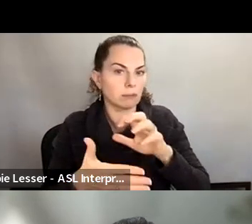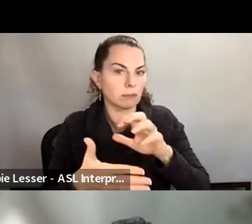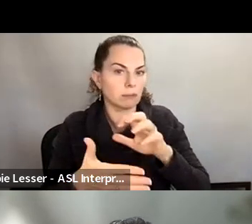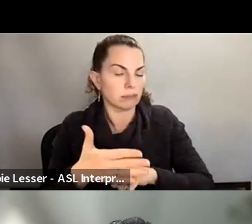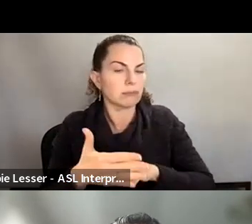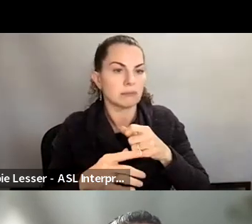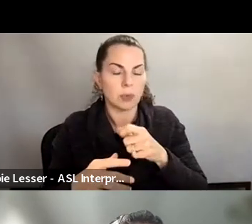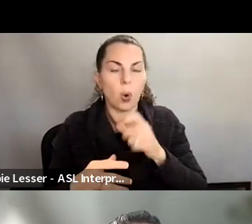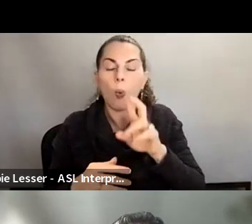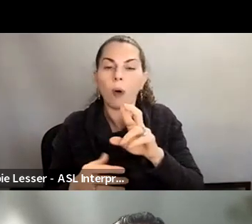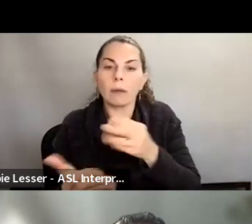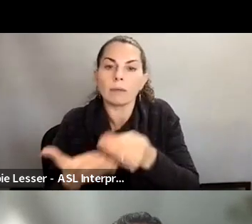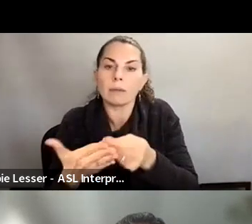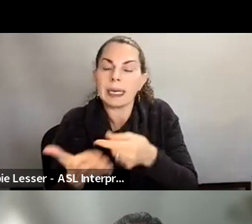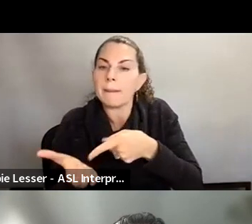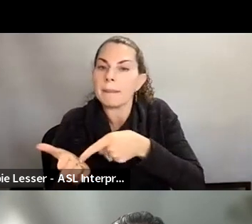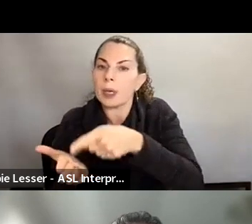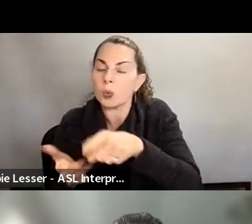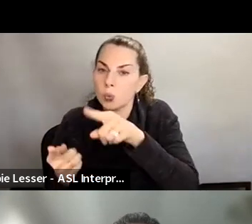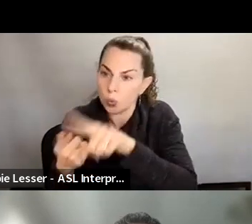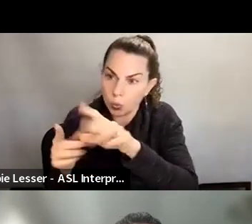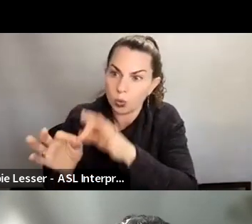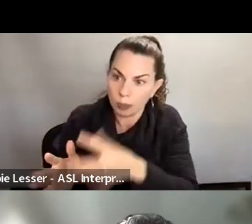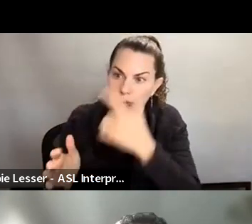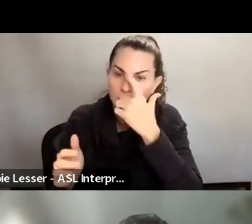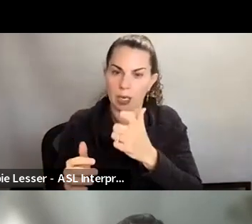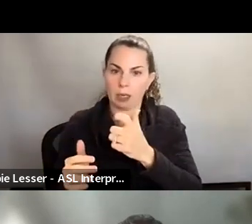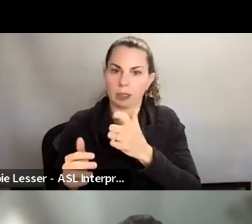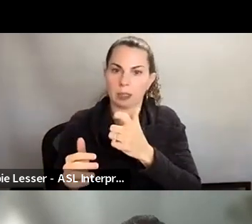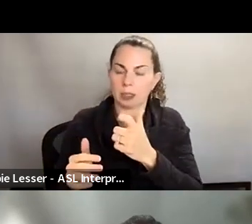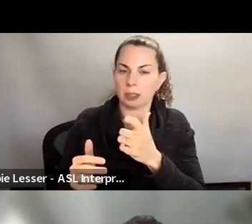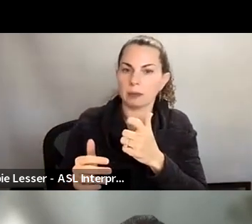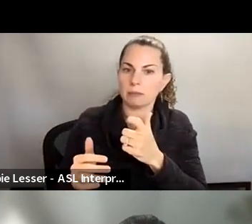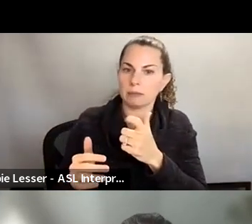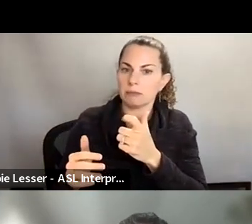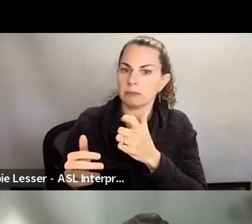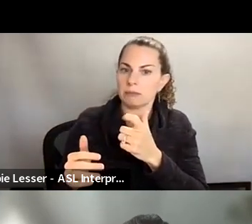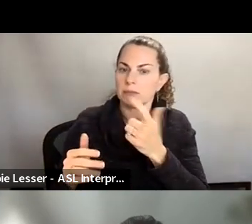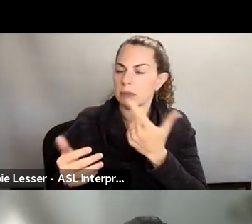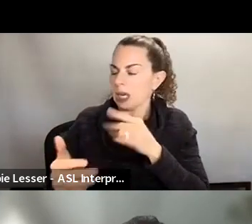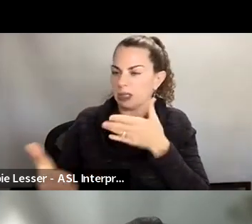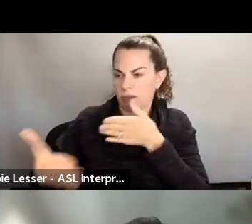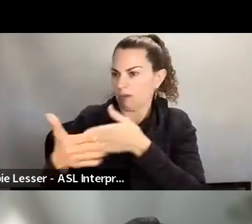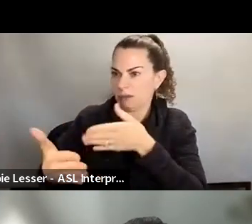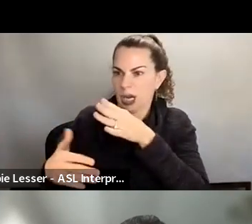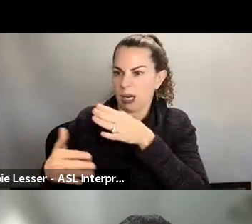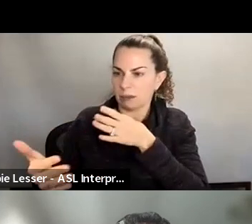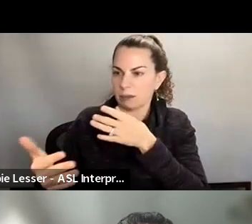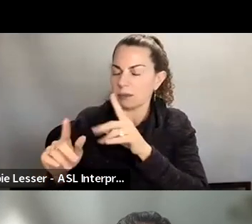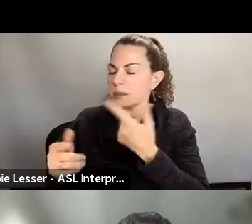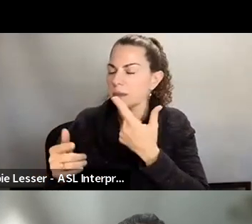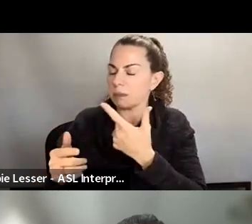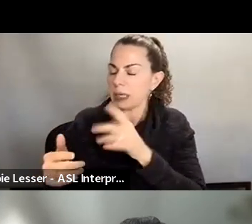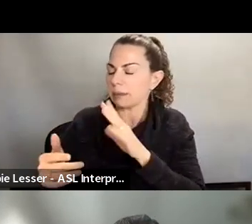because retaliating against someone in and of itself is a violation of the federal civil rights laws. So if